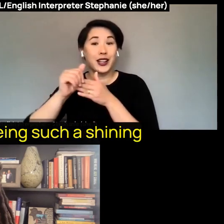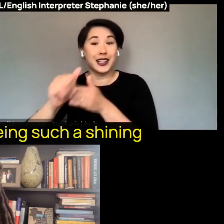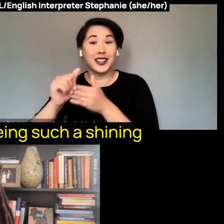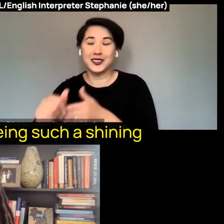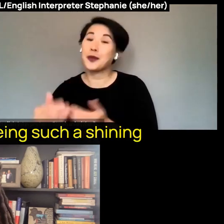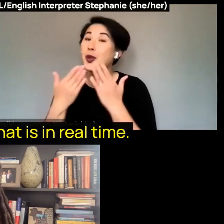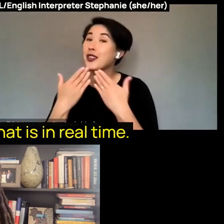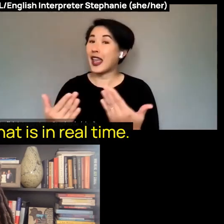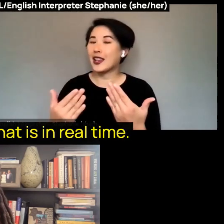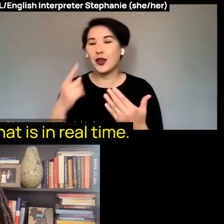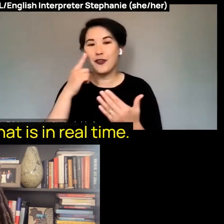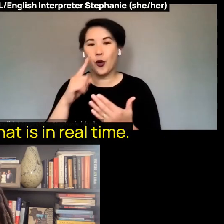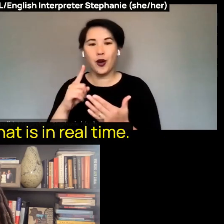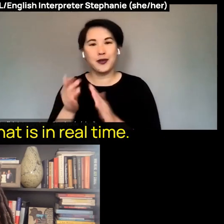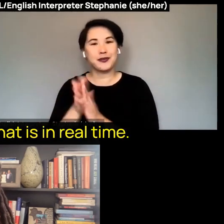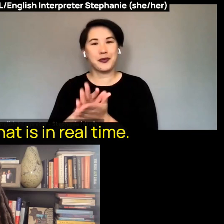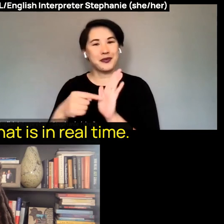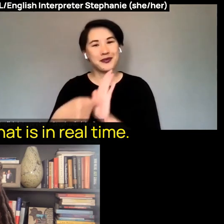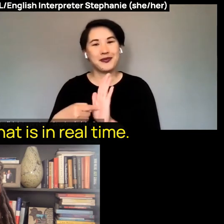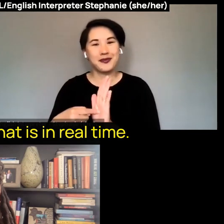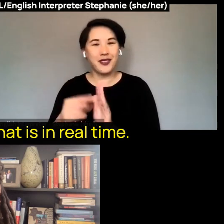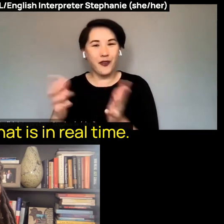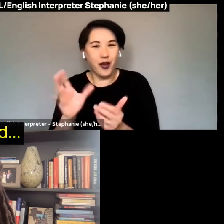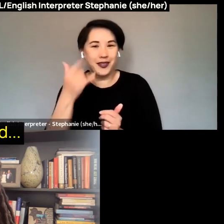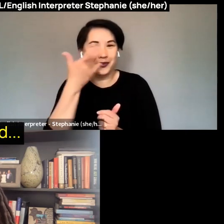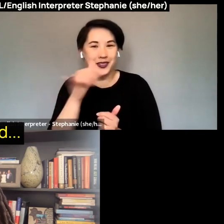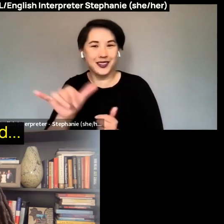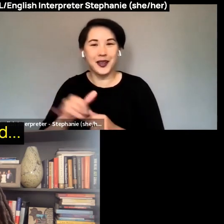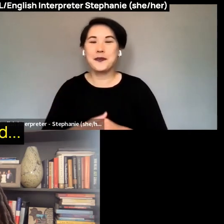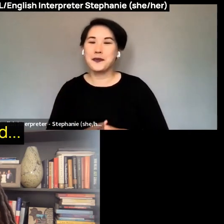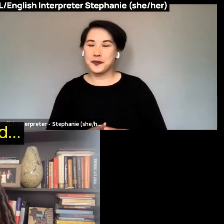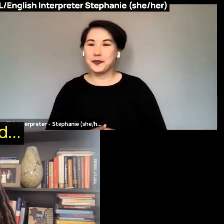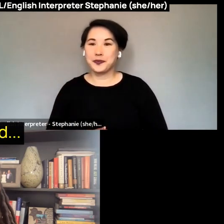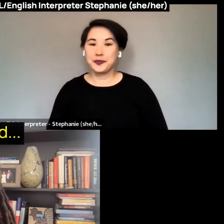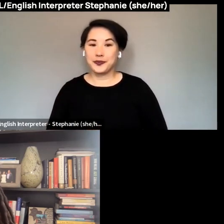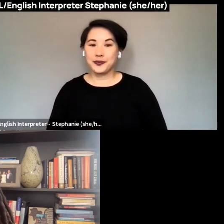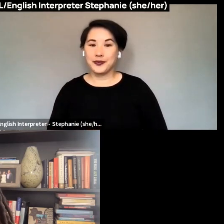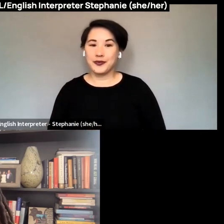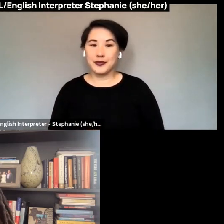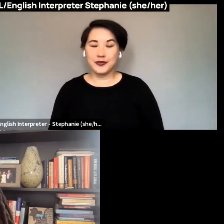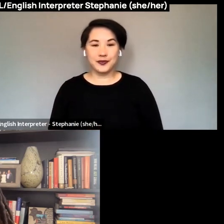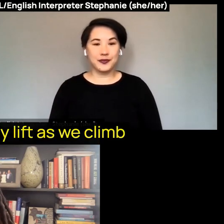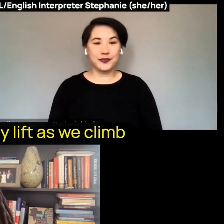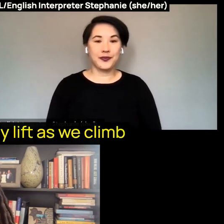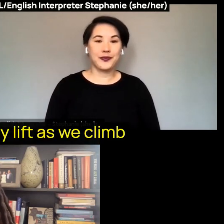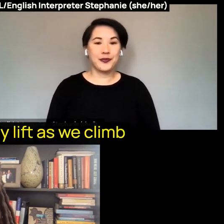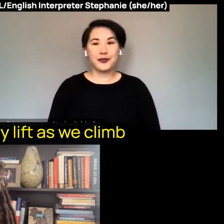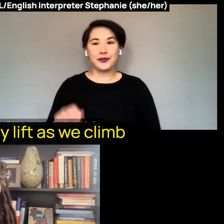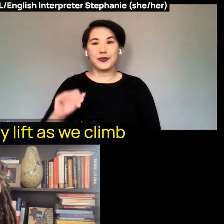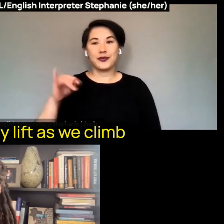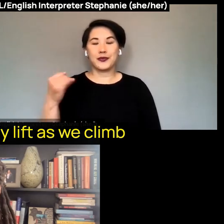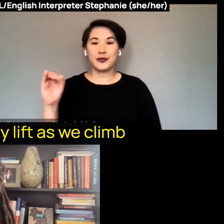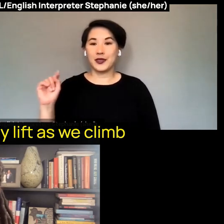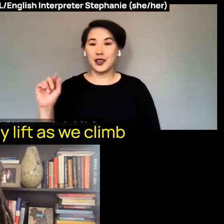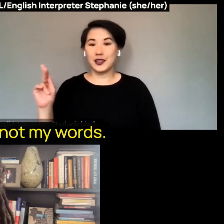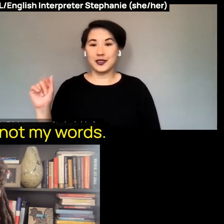you for being such a shining example of what that is in real time And we have to